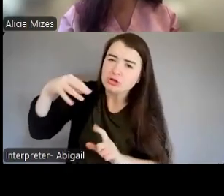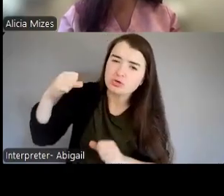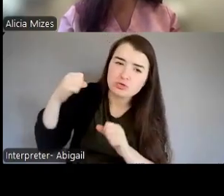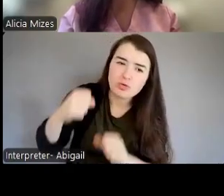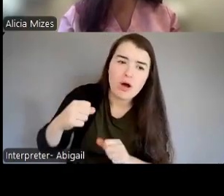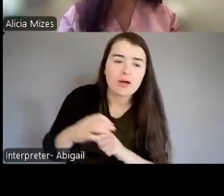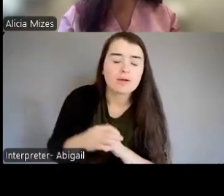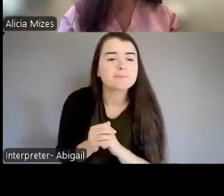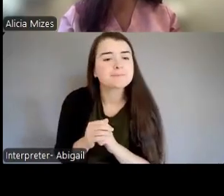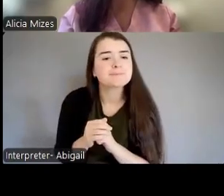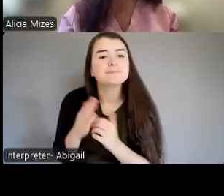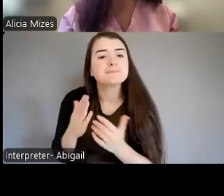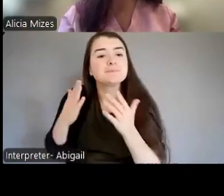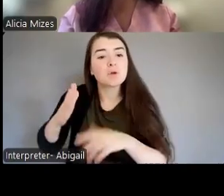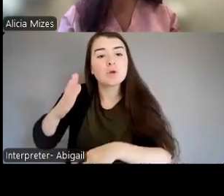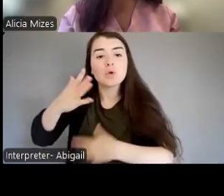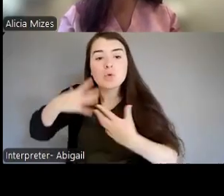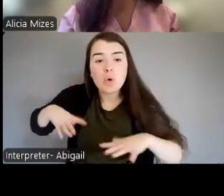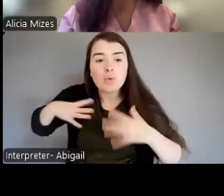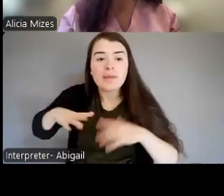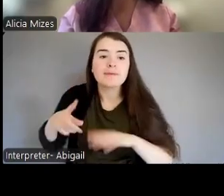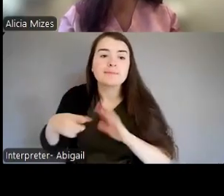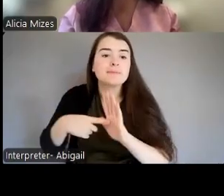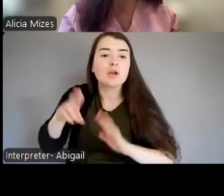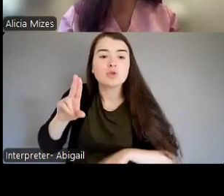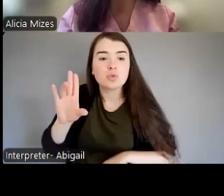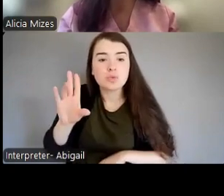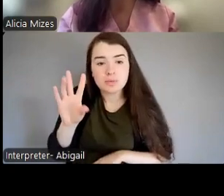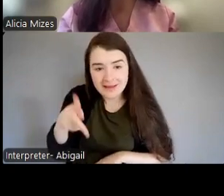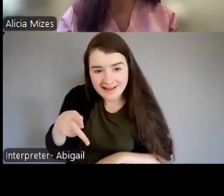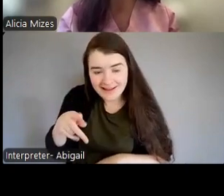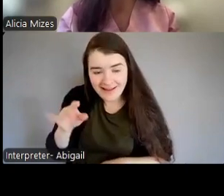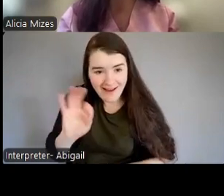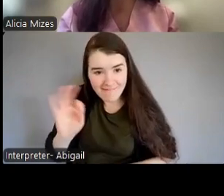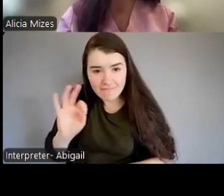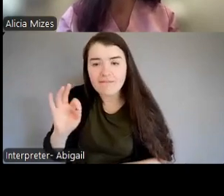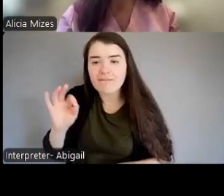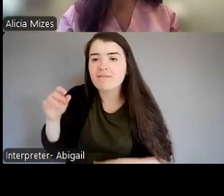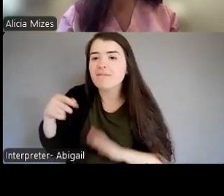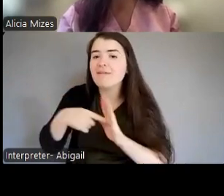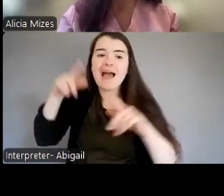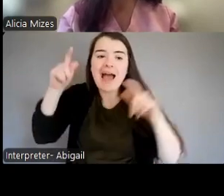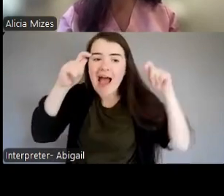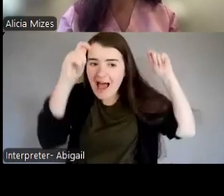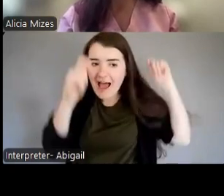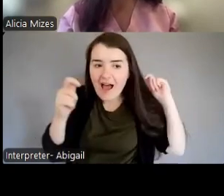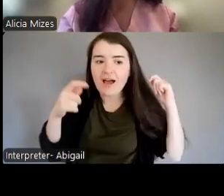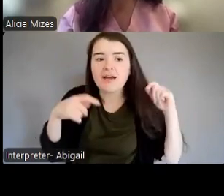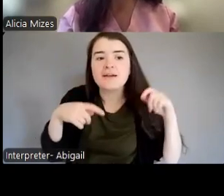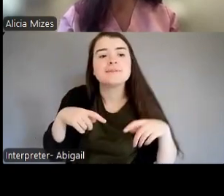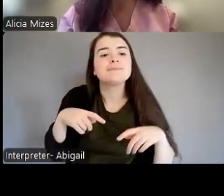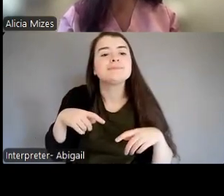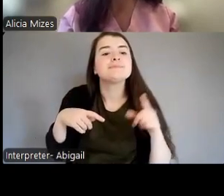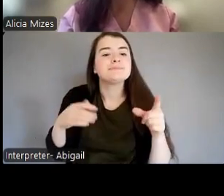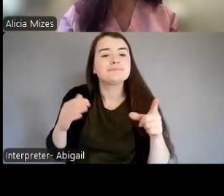or UPF, the ultraviolet protection factor is similar to the SPF rating for sunscreen. That's going to really help you with reducing your sun exposure